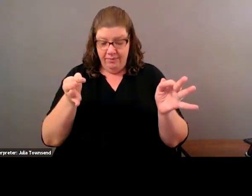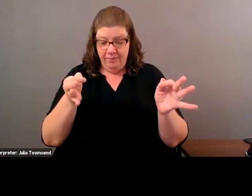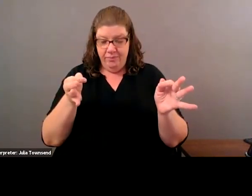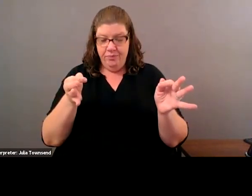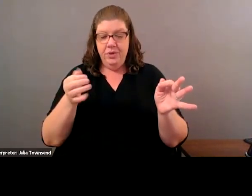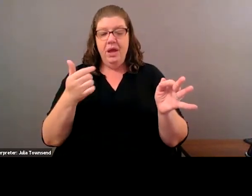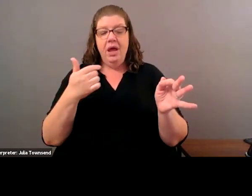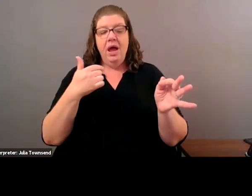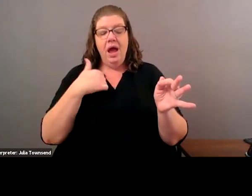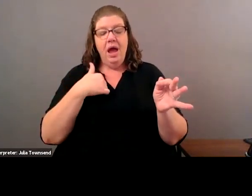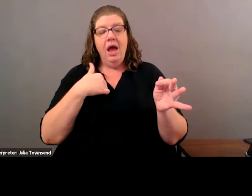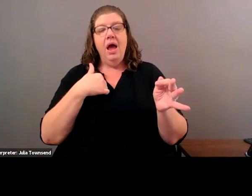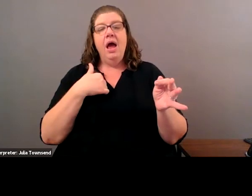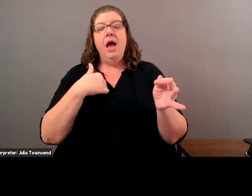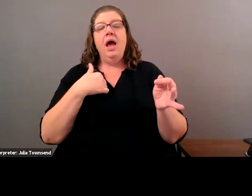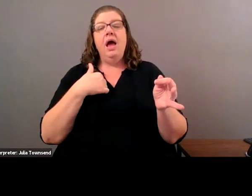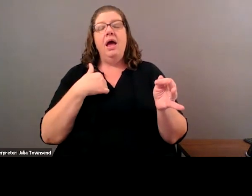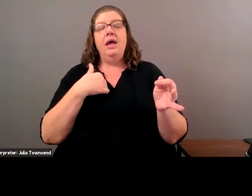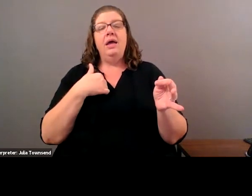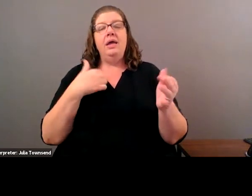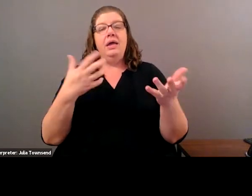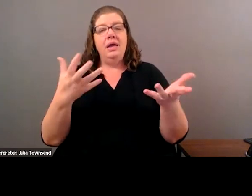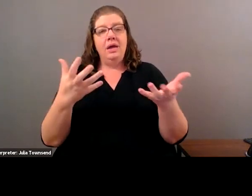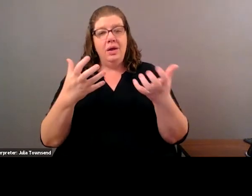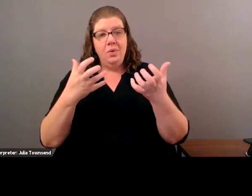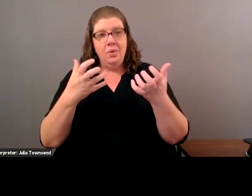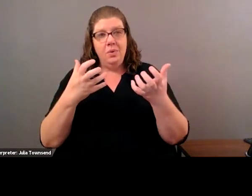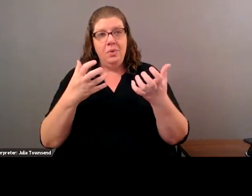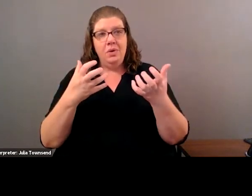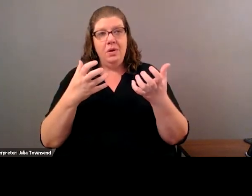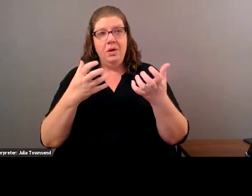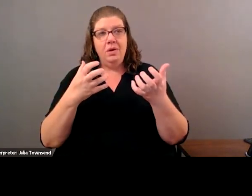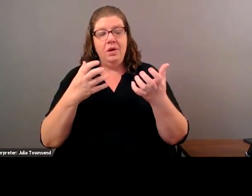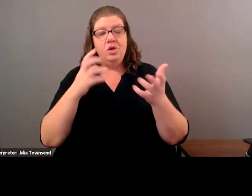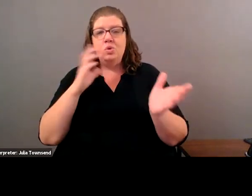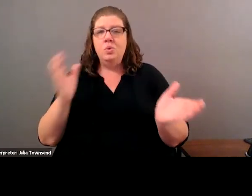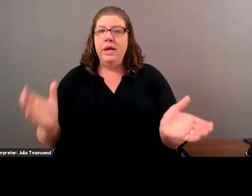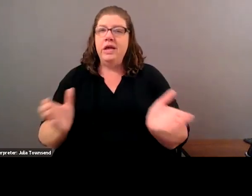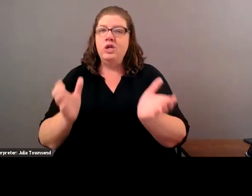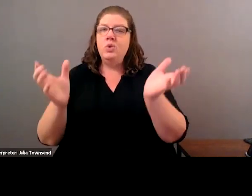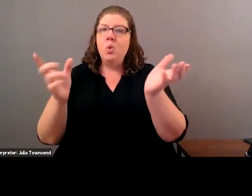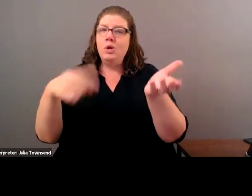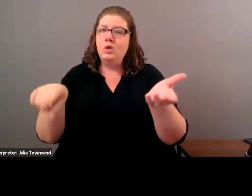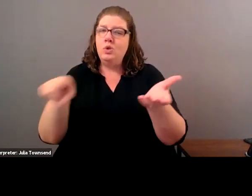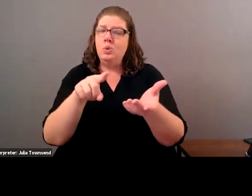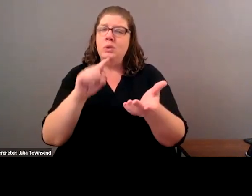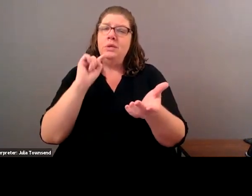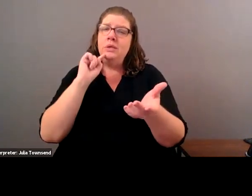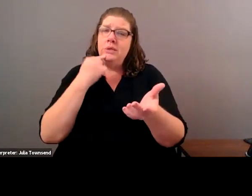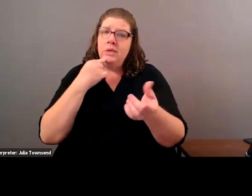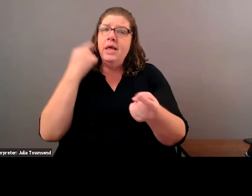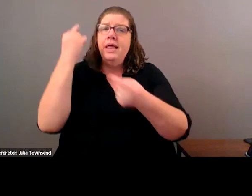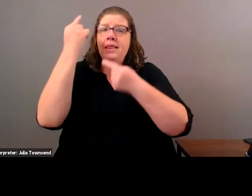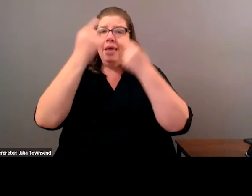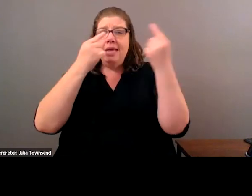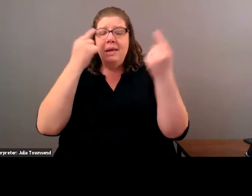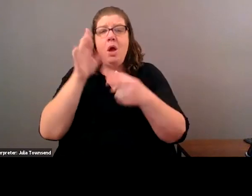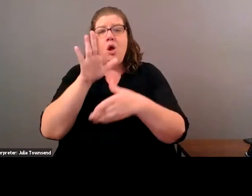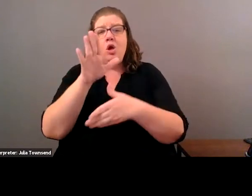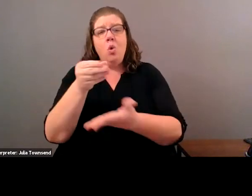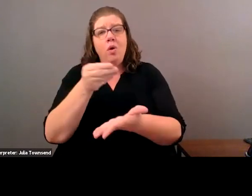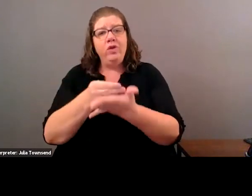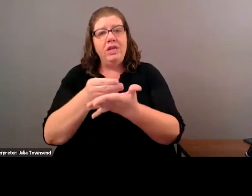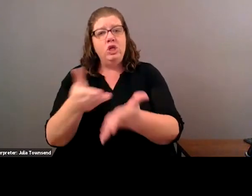I want to just exhort you to think about your fiduciary